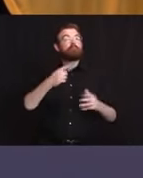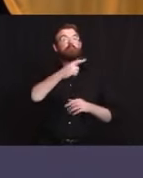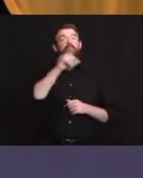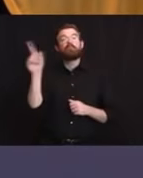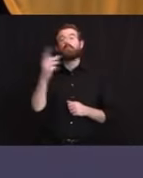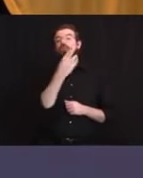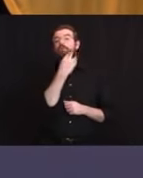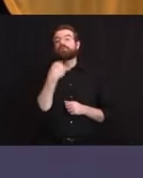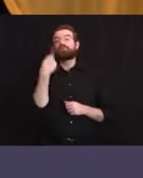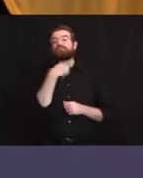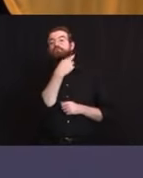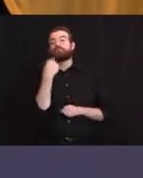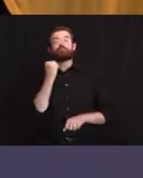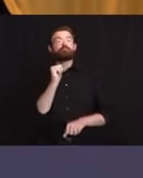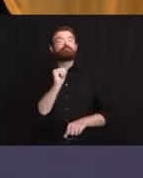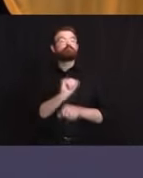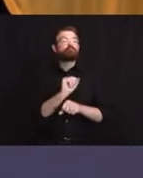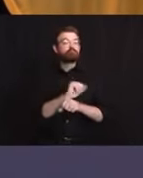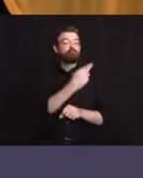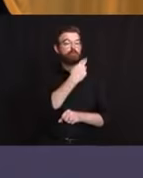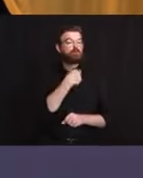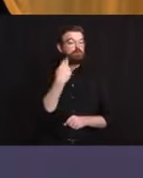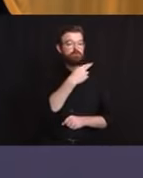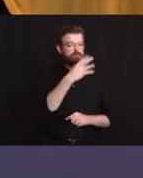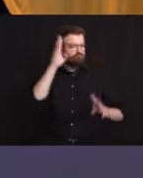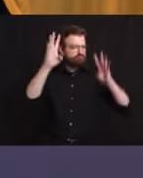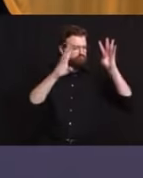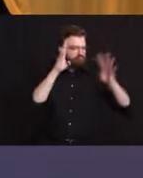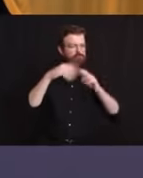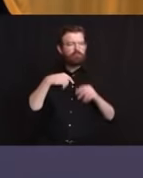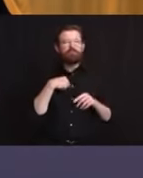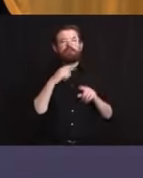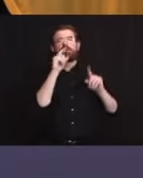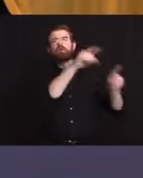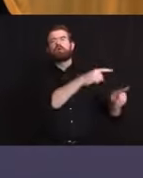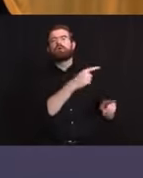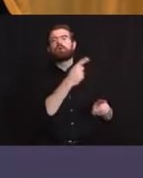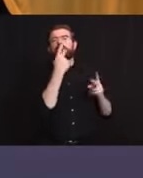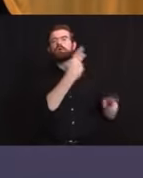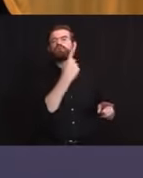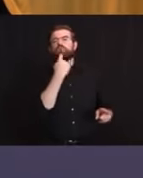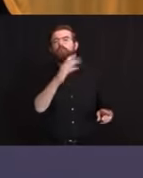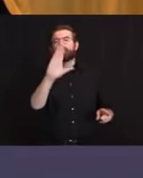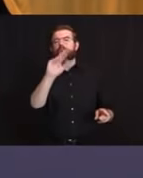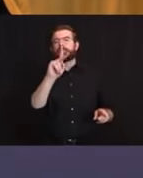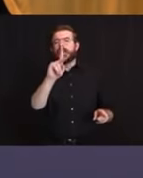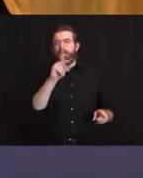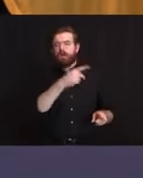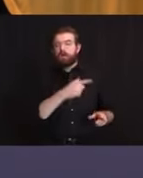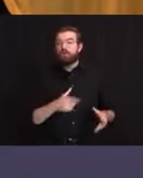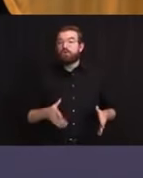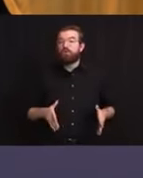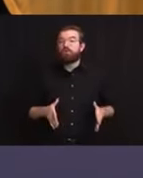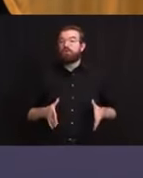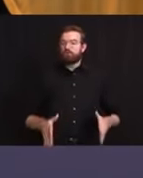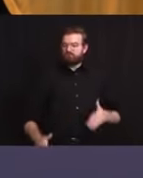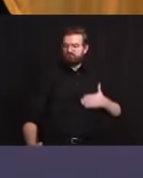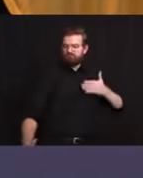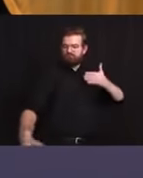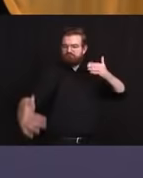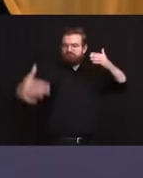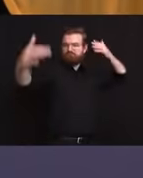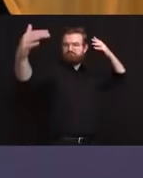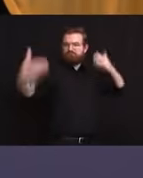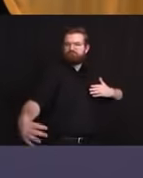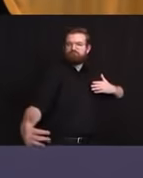Red Bank Friday night at our restaurant Char. The streets open for a big long block, and there was a number